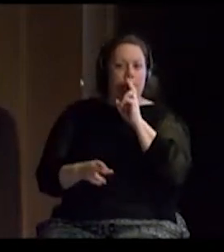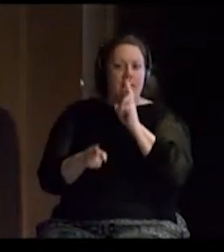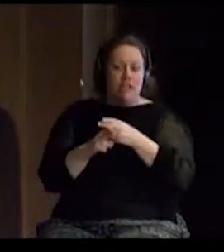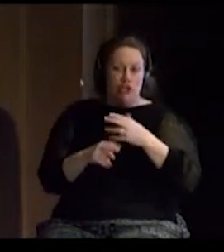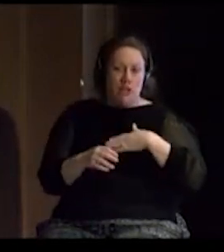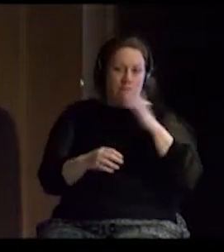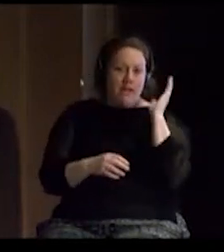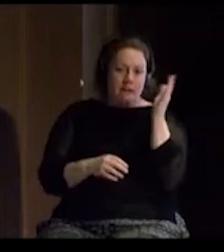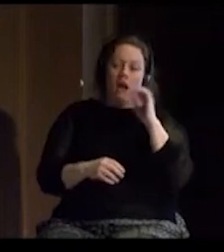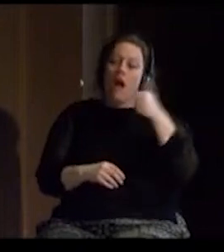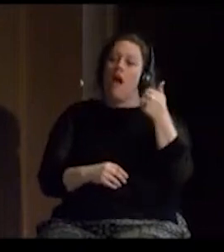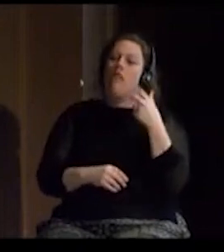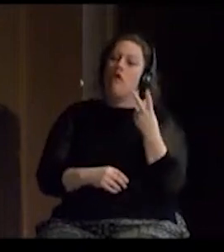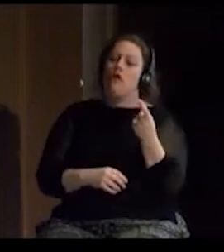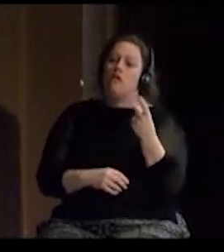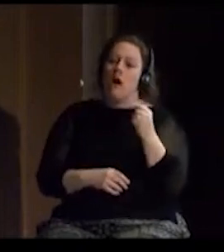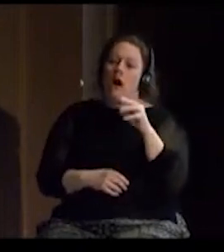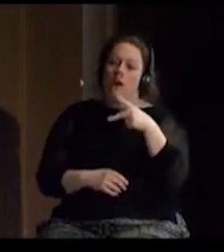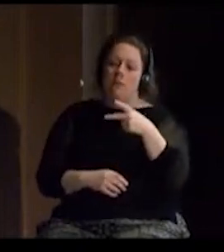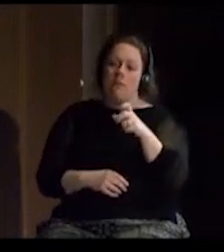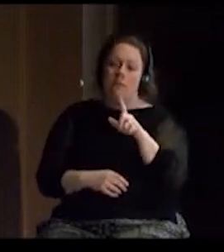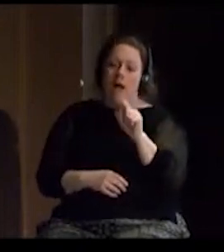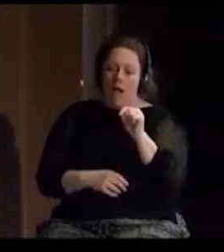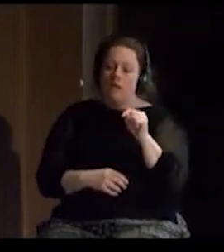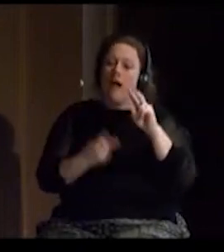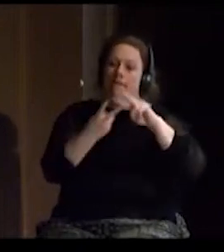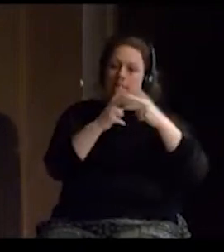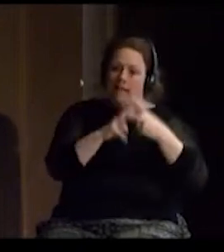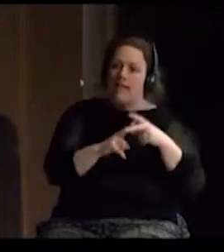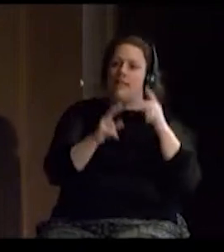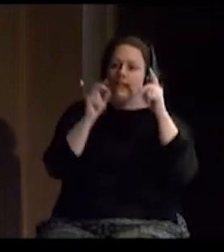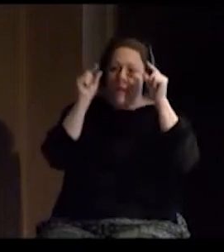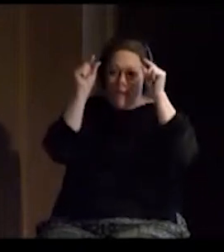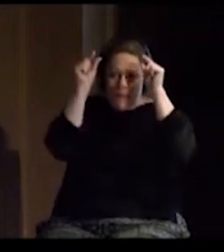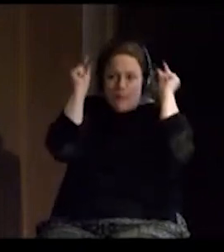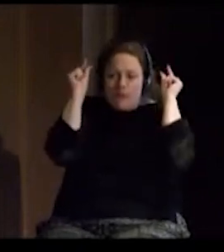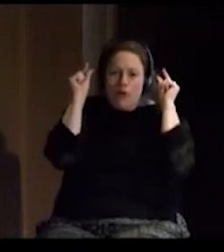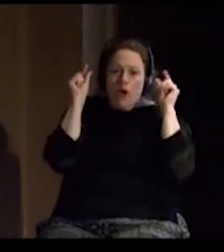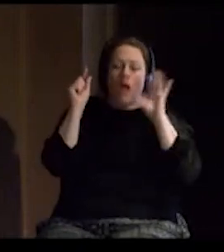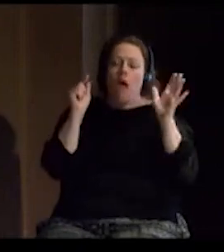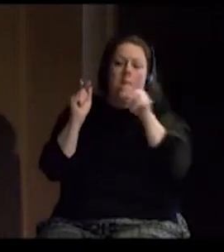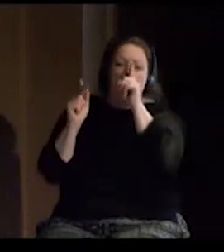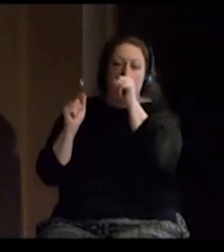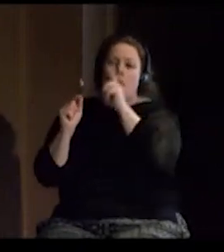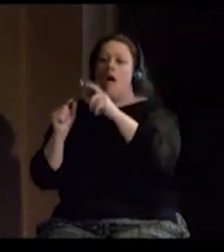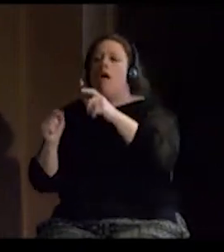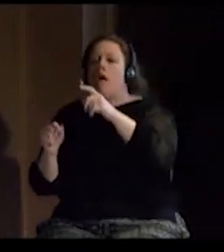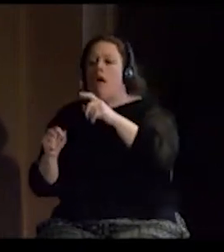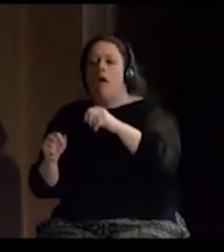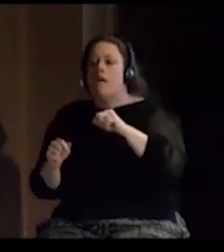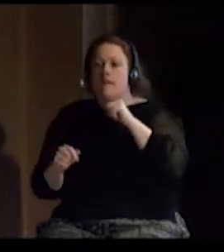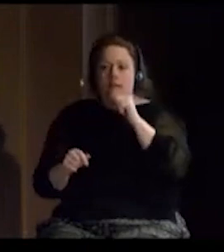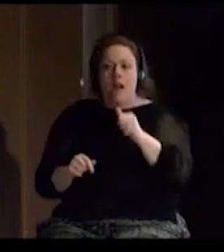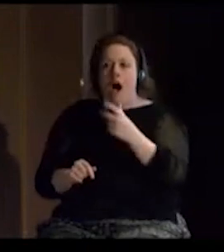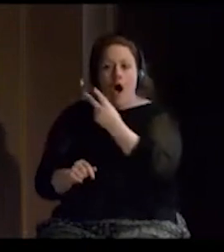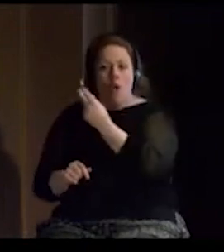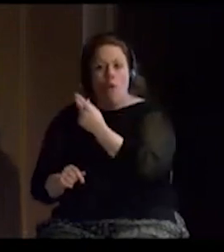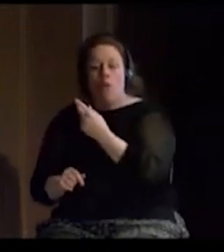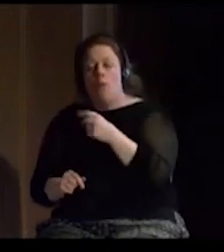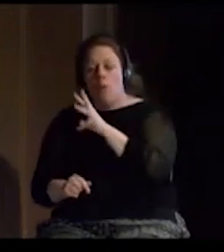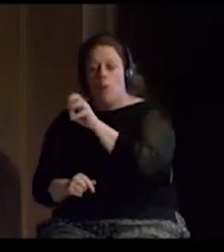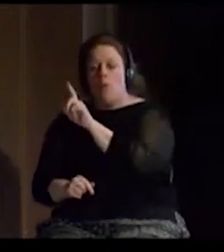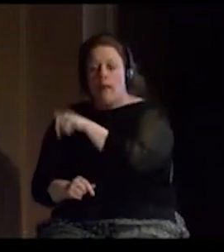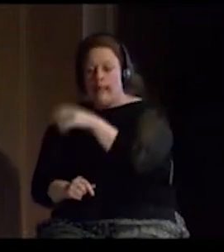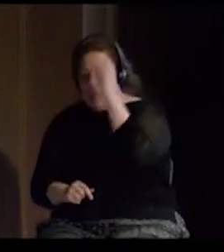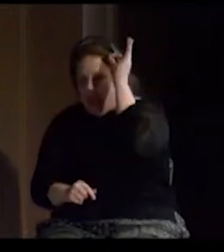dog pelt. It was of a village dog, a short-haired village dog. Well, it wasn't short-haired, but it definitely wasn't woolly-haired. It